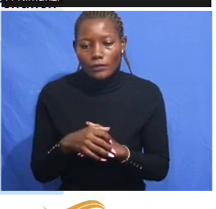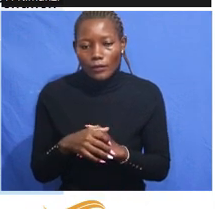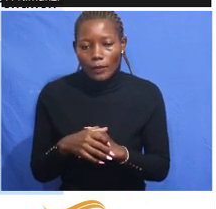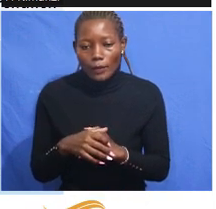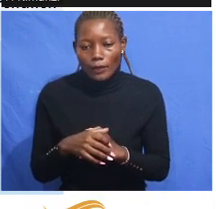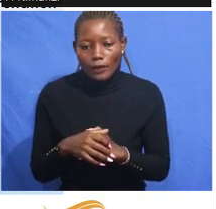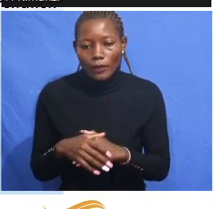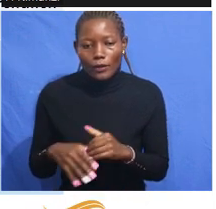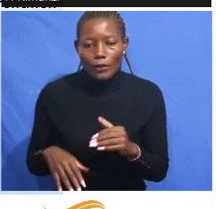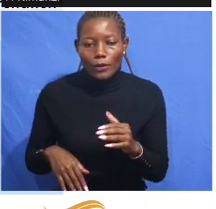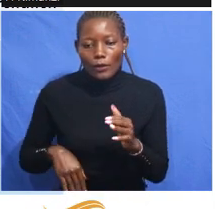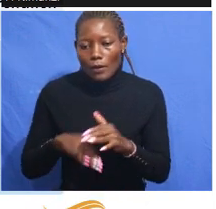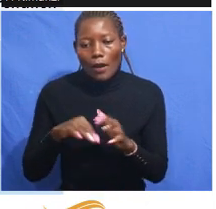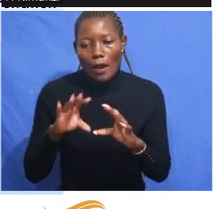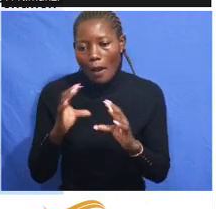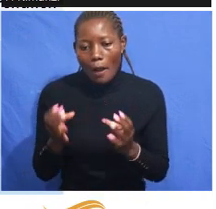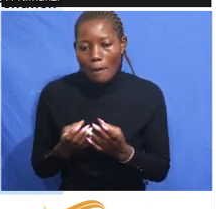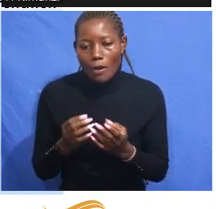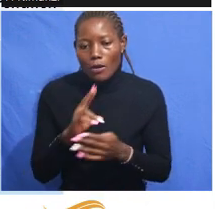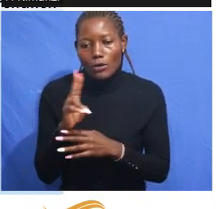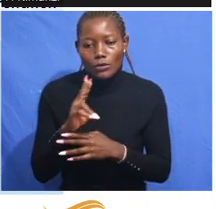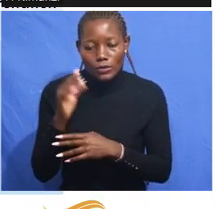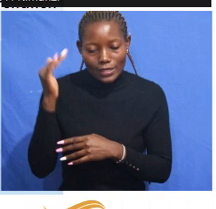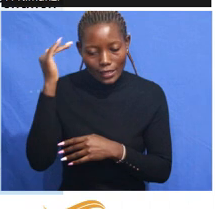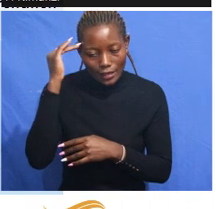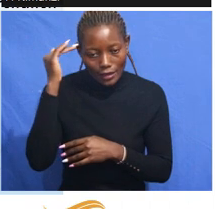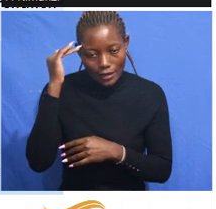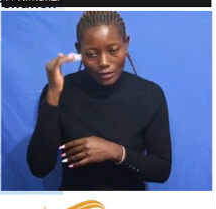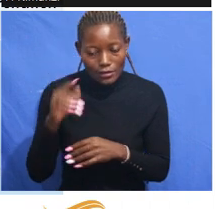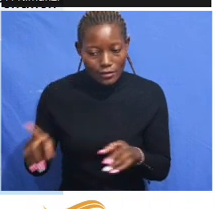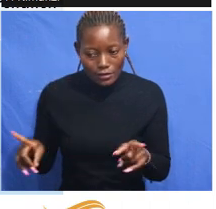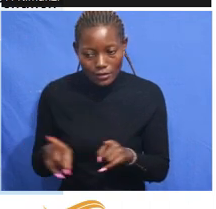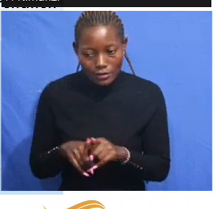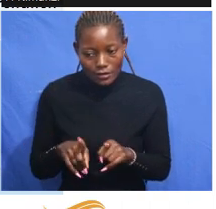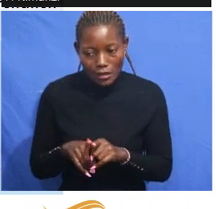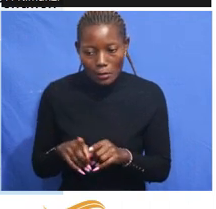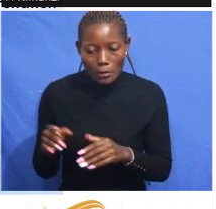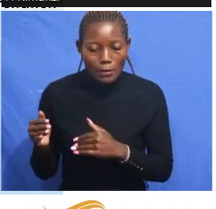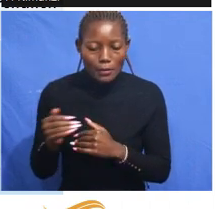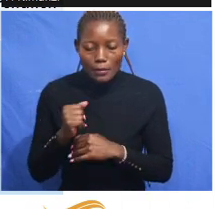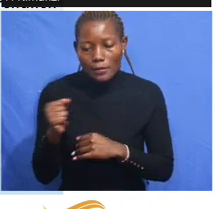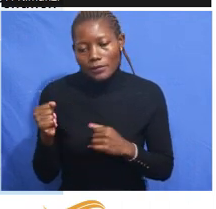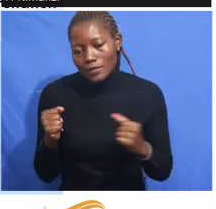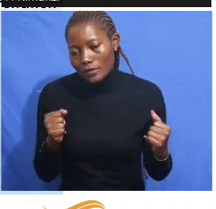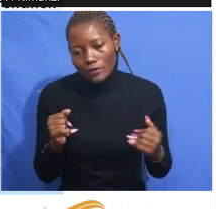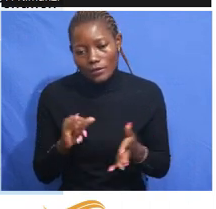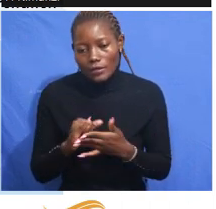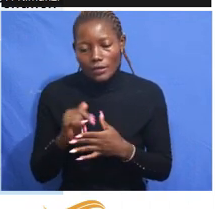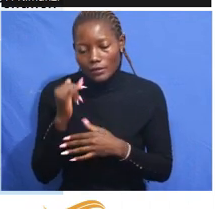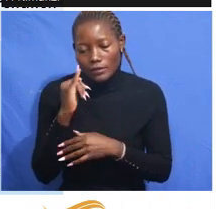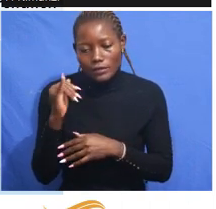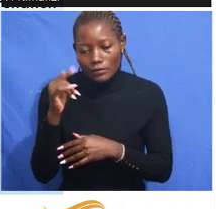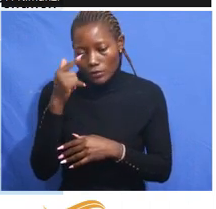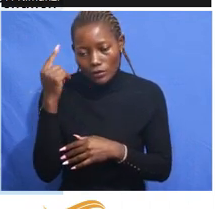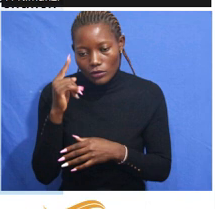soccer, and also the rotation of the head sideways. That is because of that